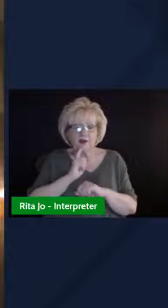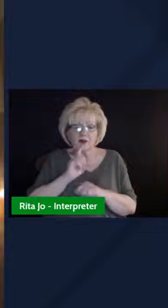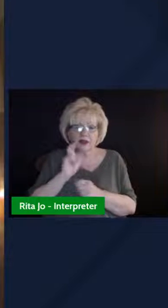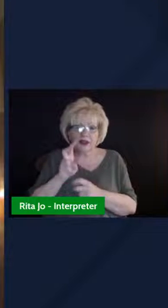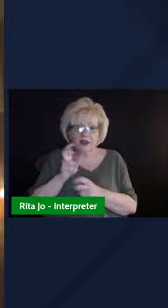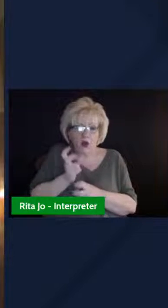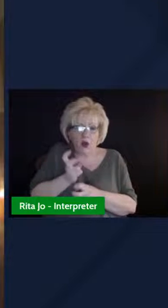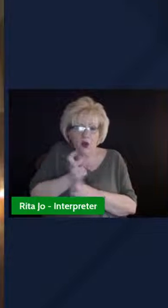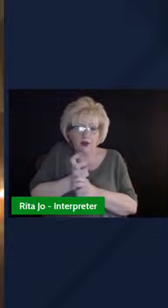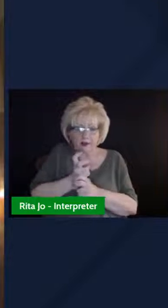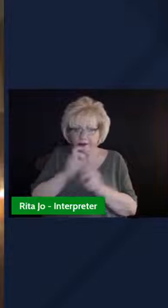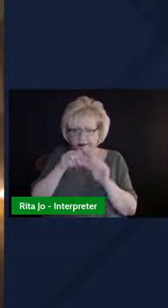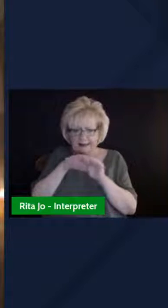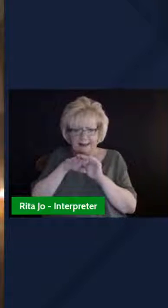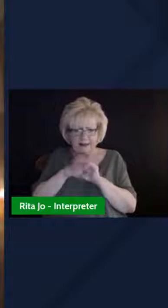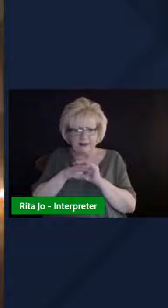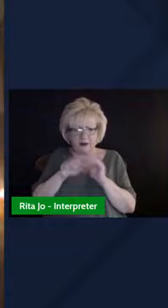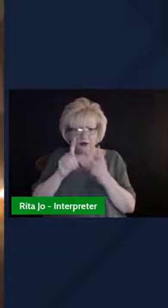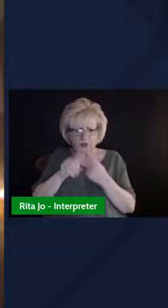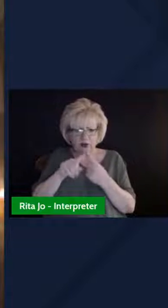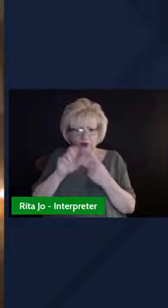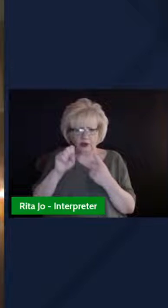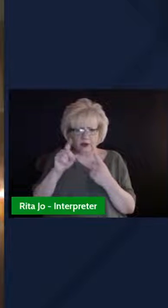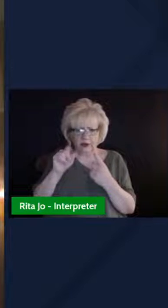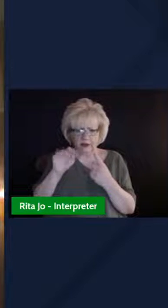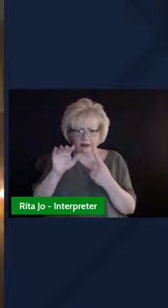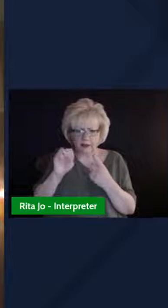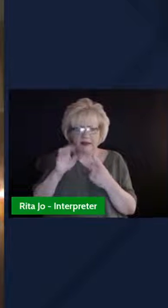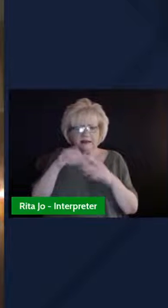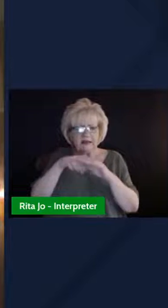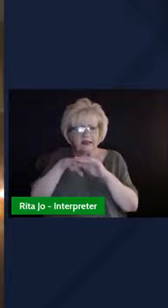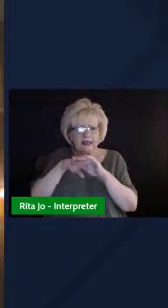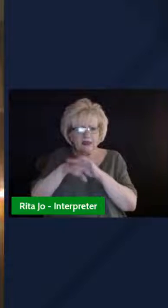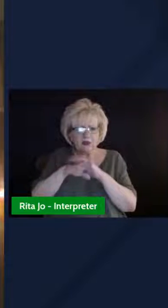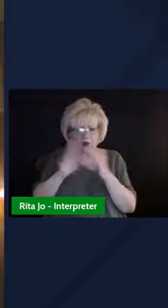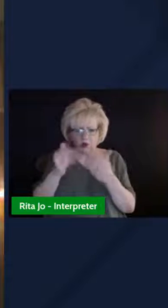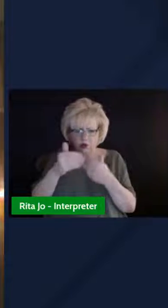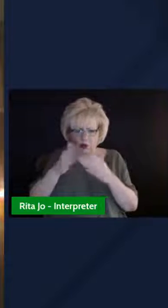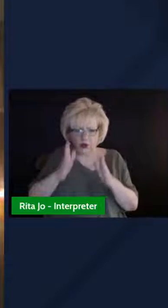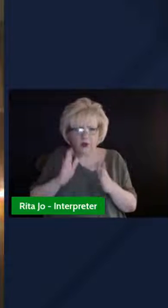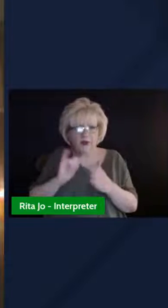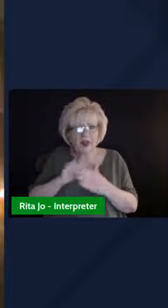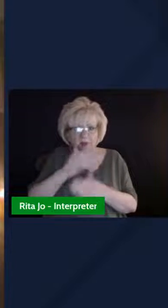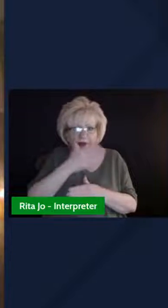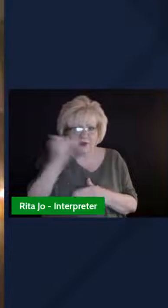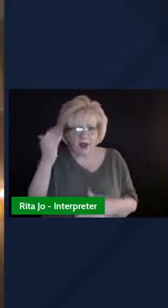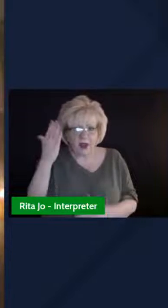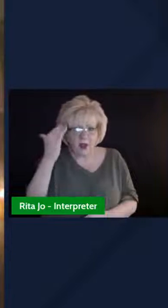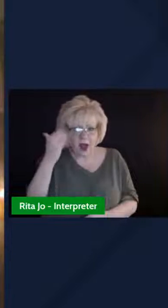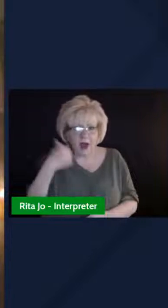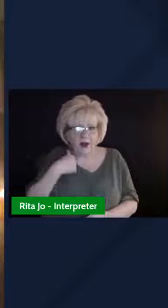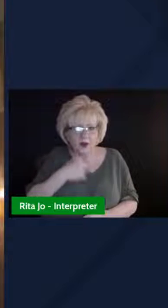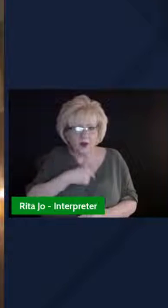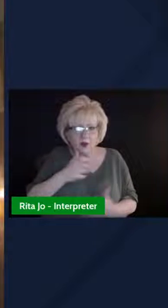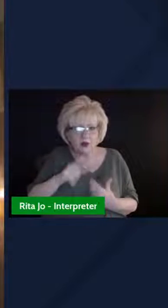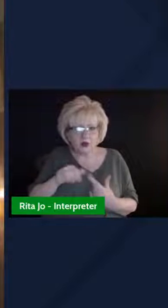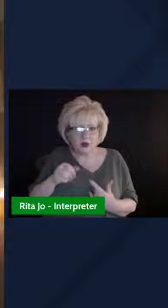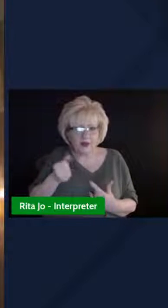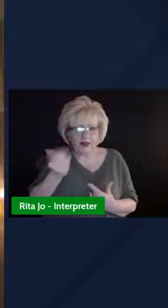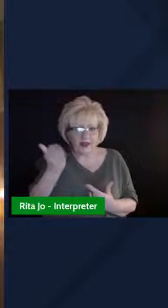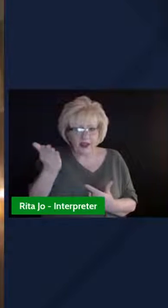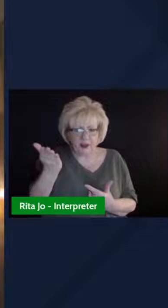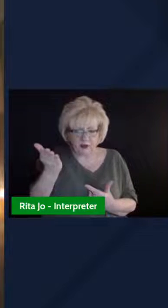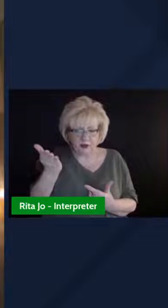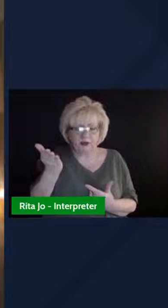the spaces and rooms that we want to be in that we can forget why we want to be there. So as you're advocating for yourself, I want you to make sure that you